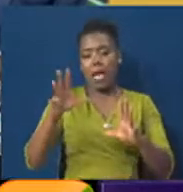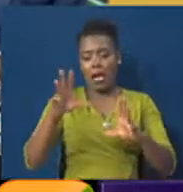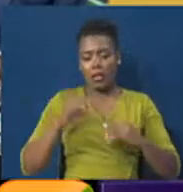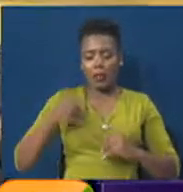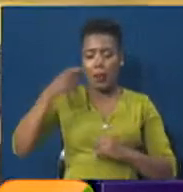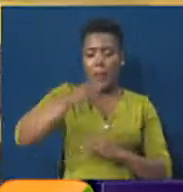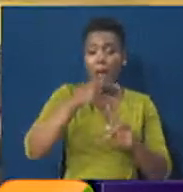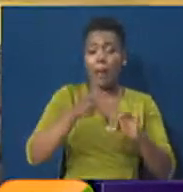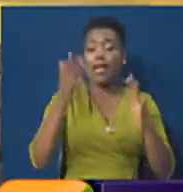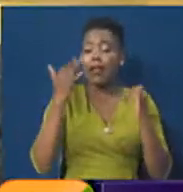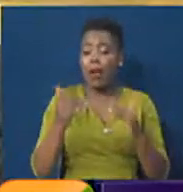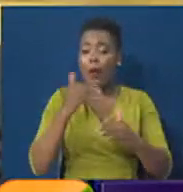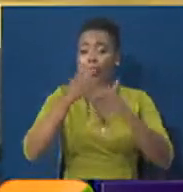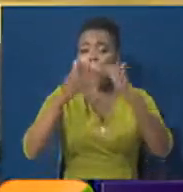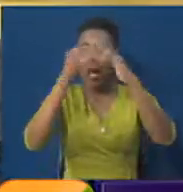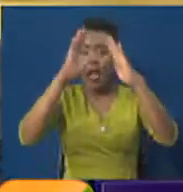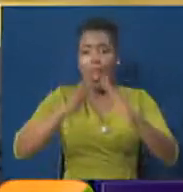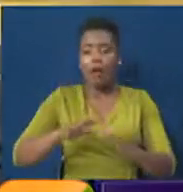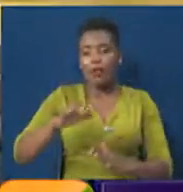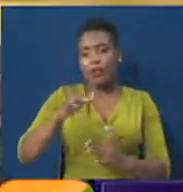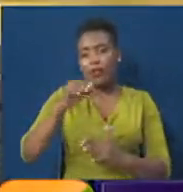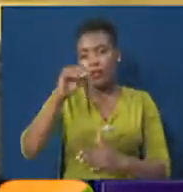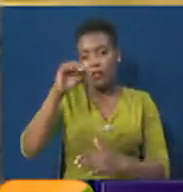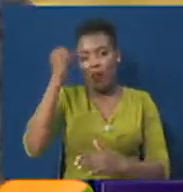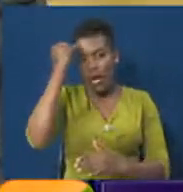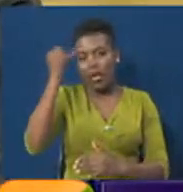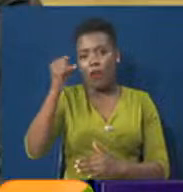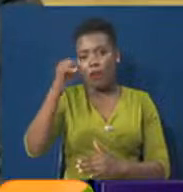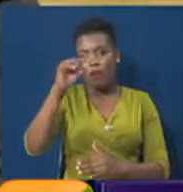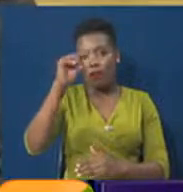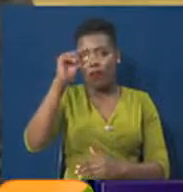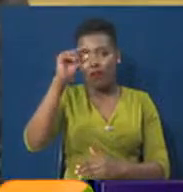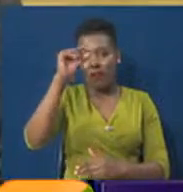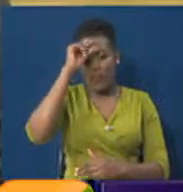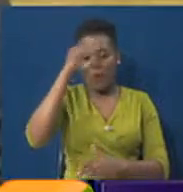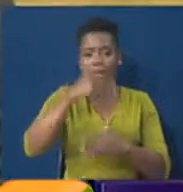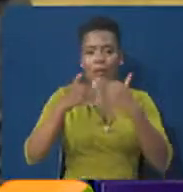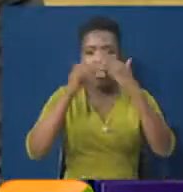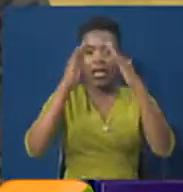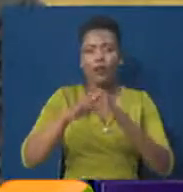government housing policy is done. Thank you. Yes, Honorable Nene Nyoro.